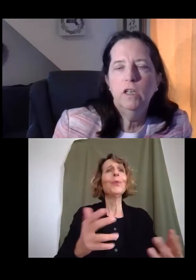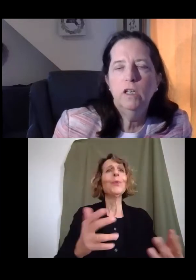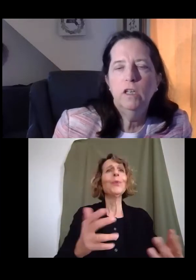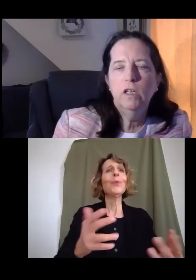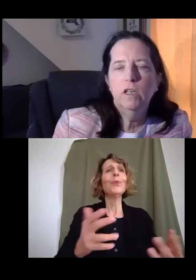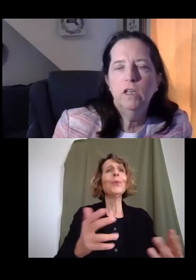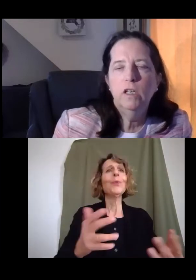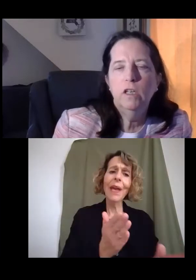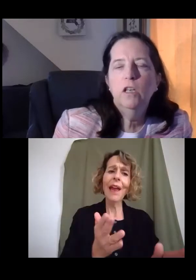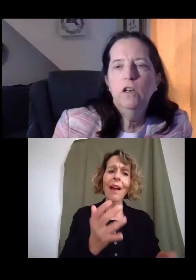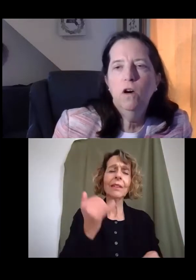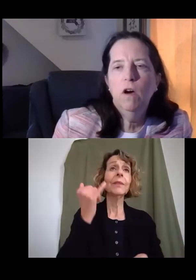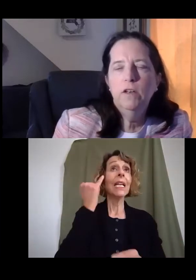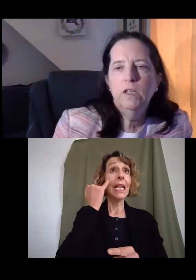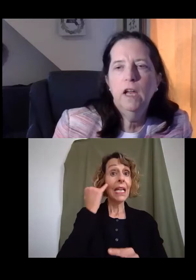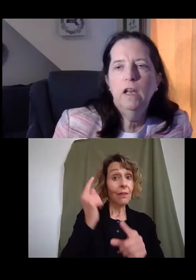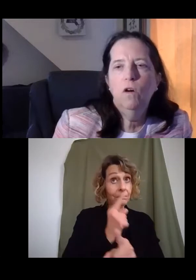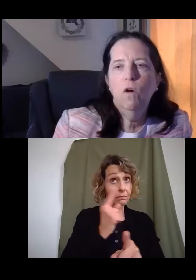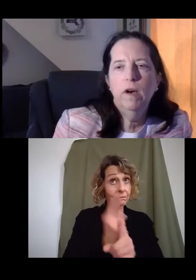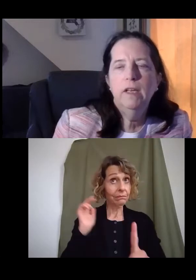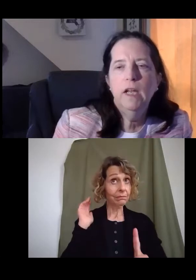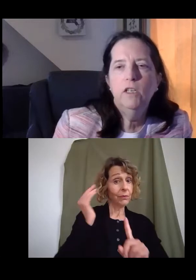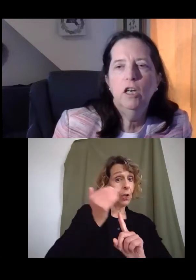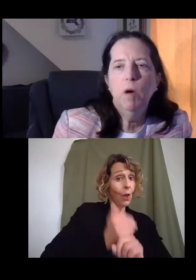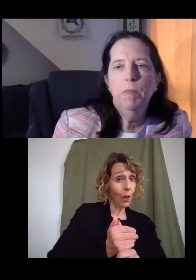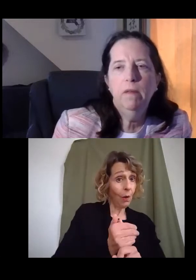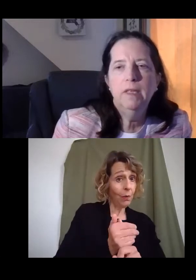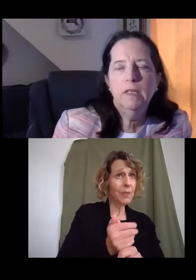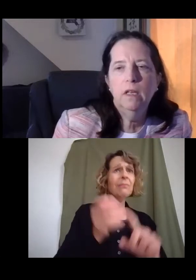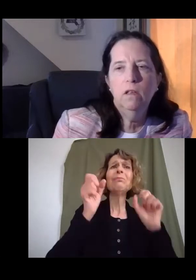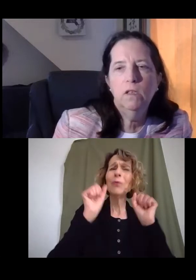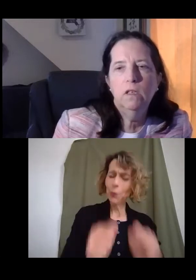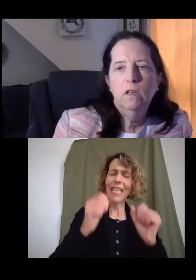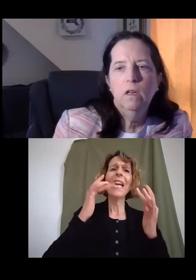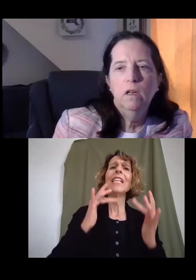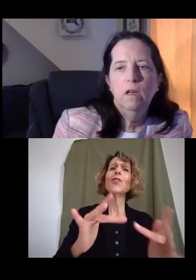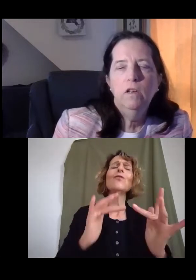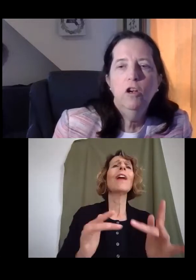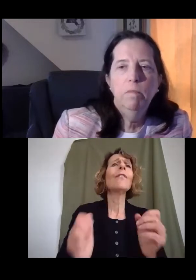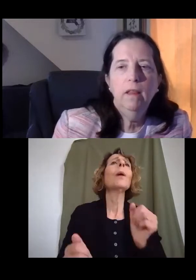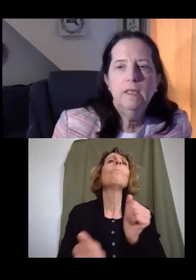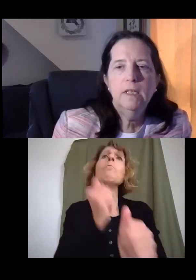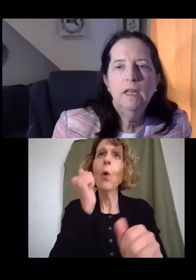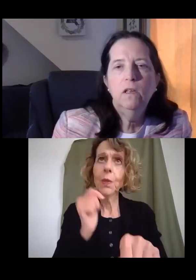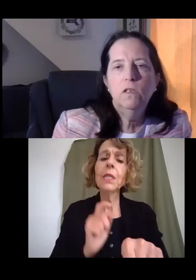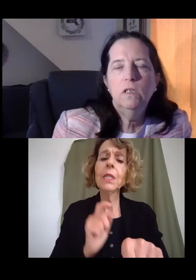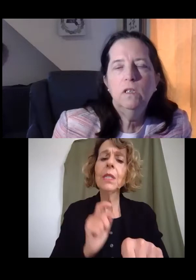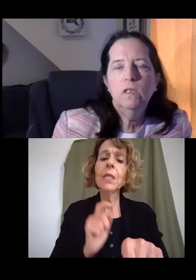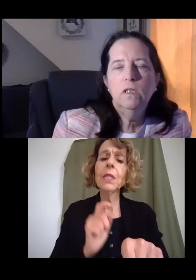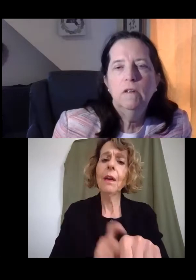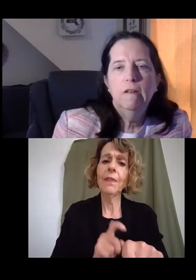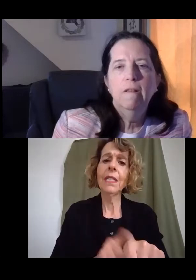situations. You need to understand your orientation and mobility skills, your balance